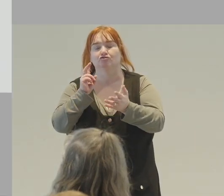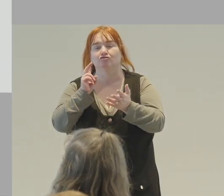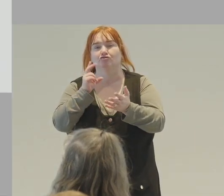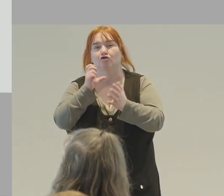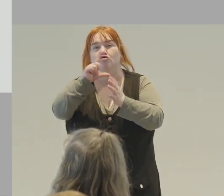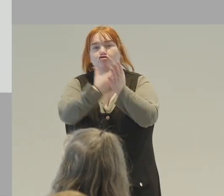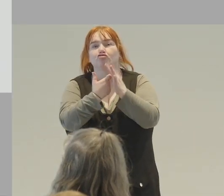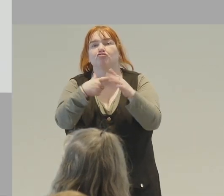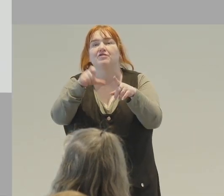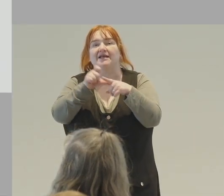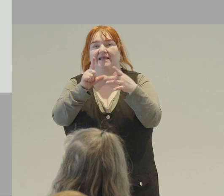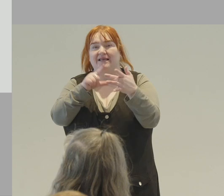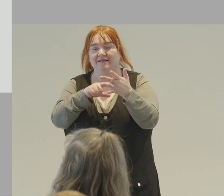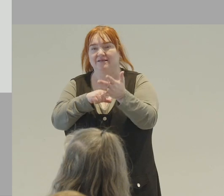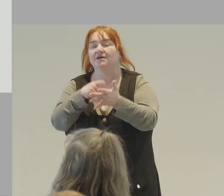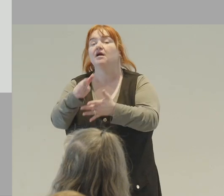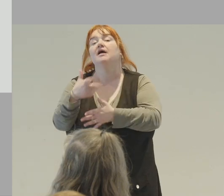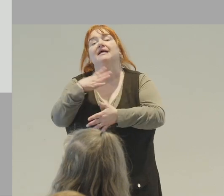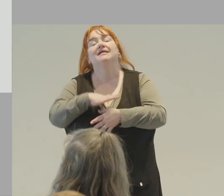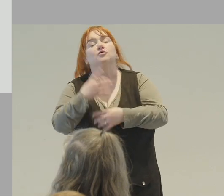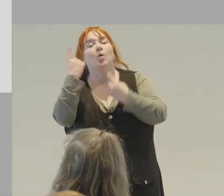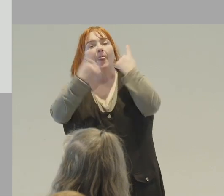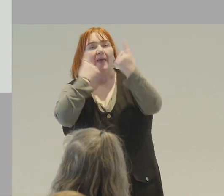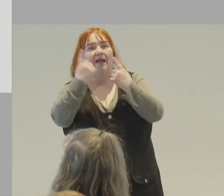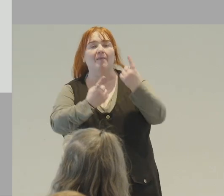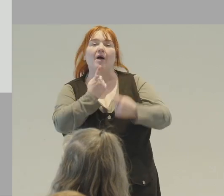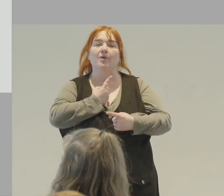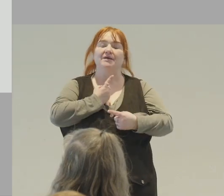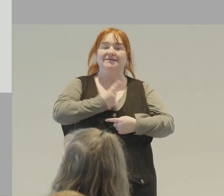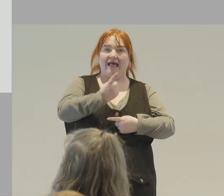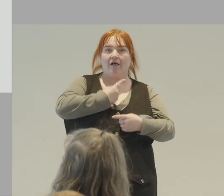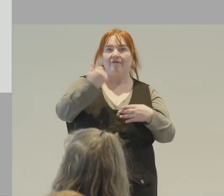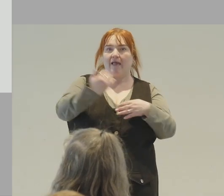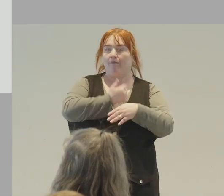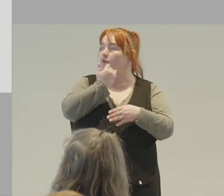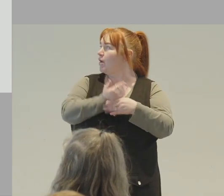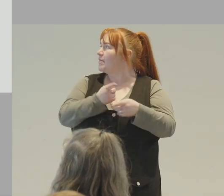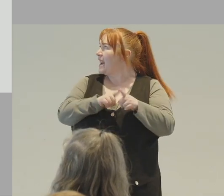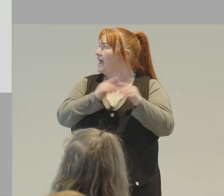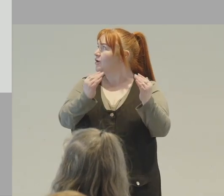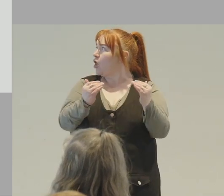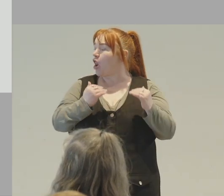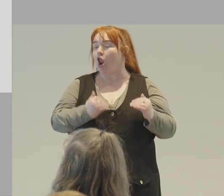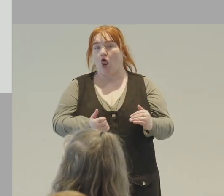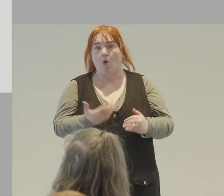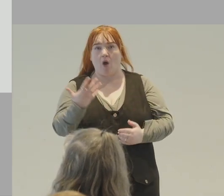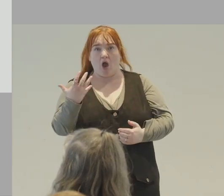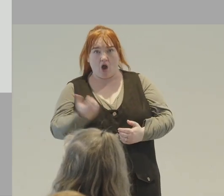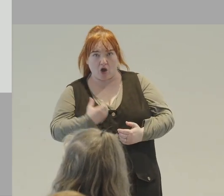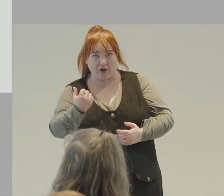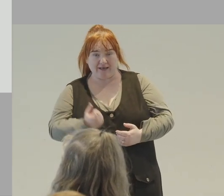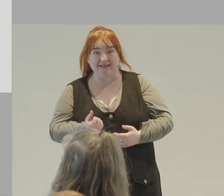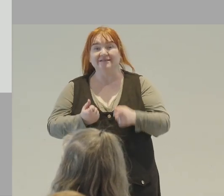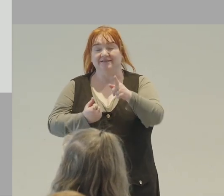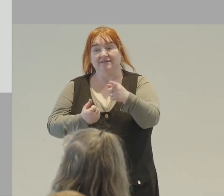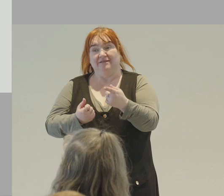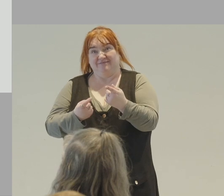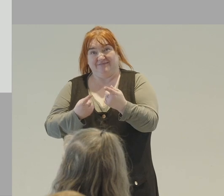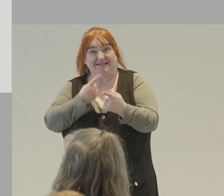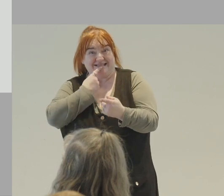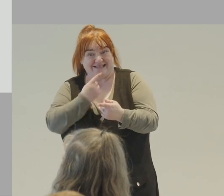consider self-employment and lower earnings limit. As I just said, there is no lower earnings limit for employees on